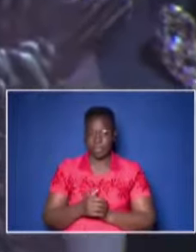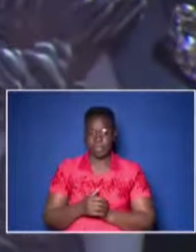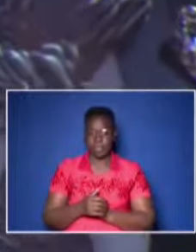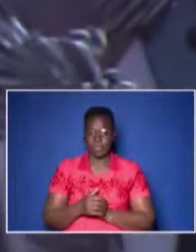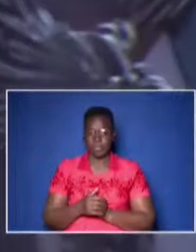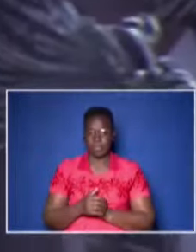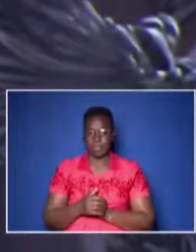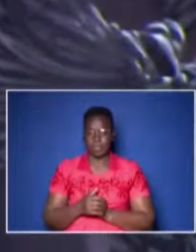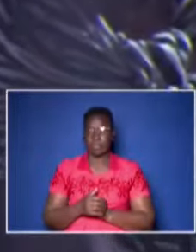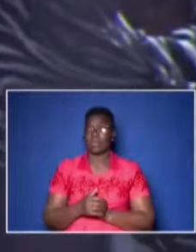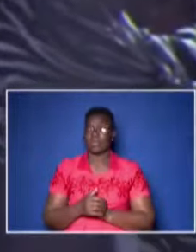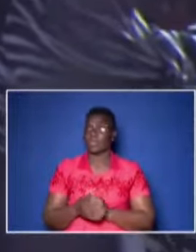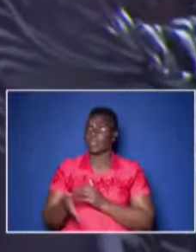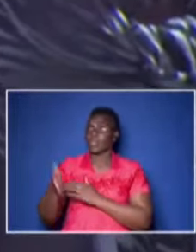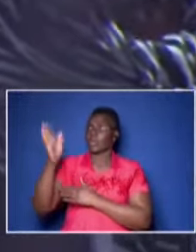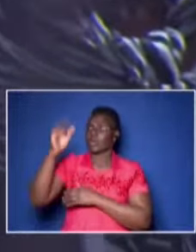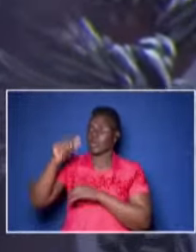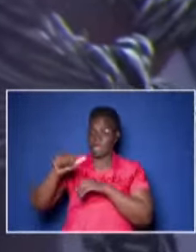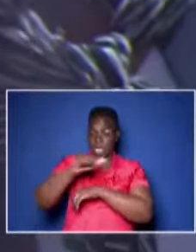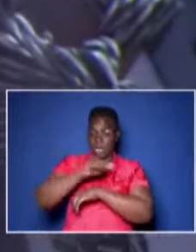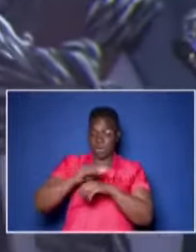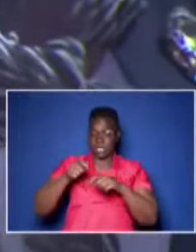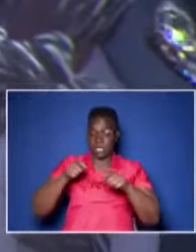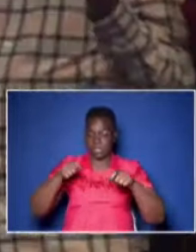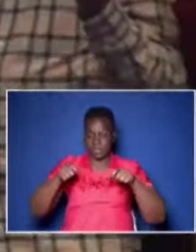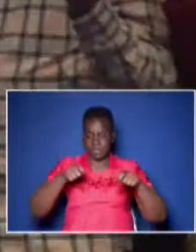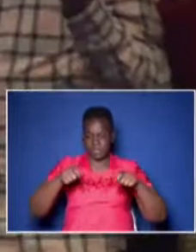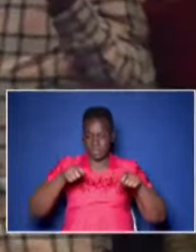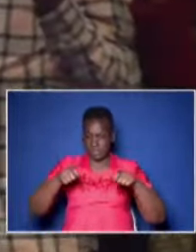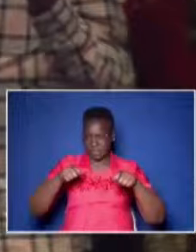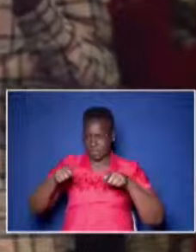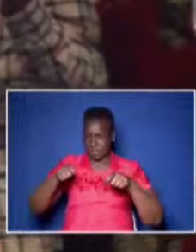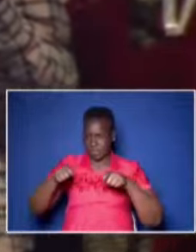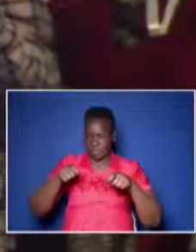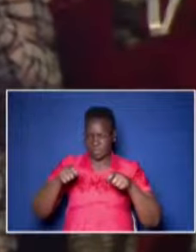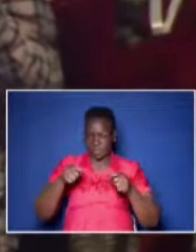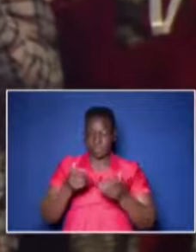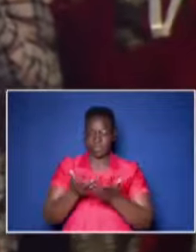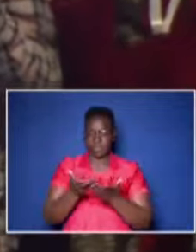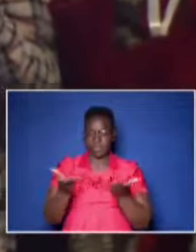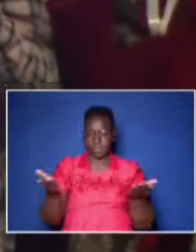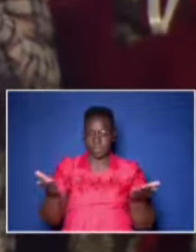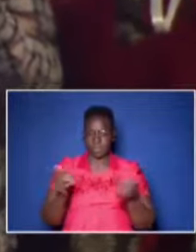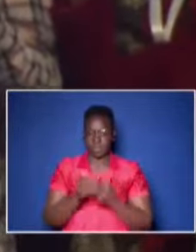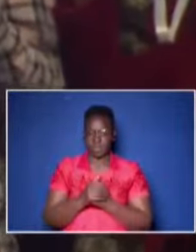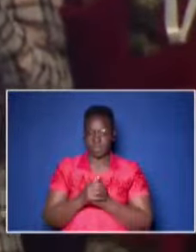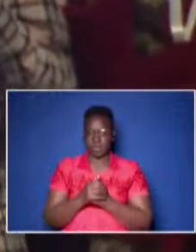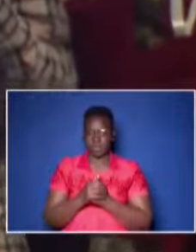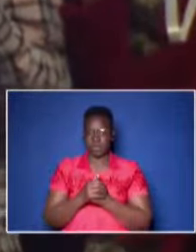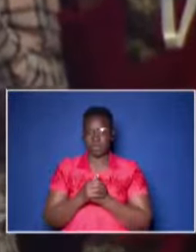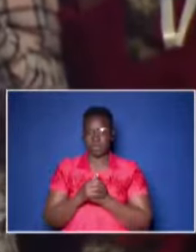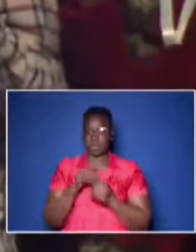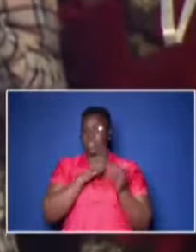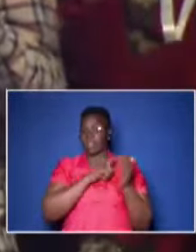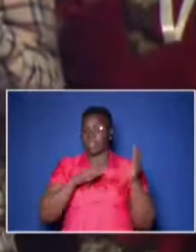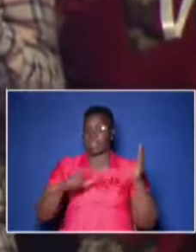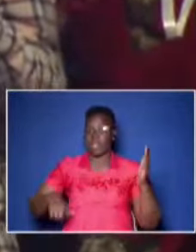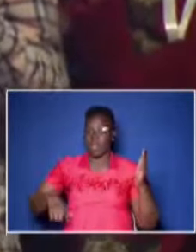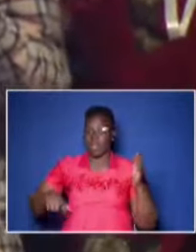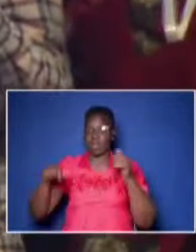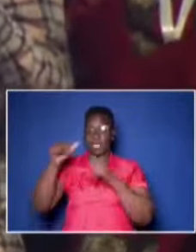is raining on you the anointing of the